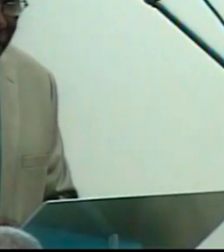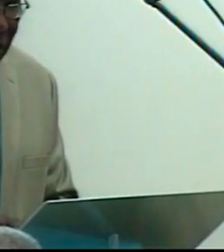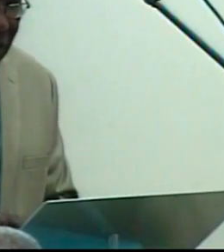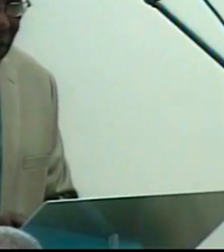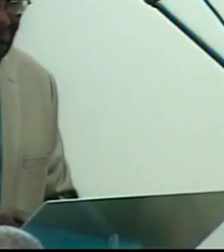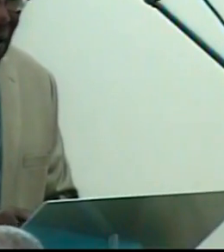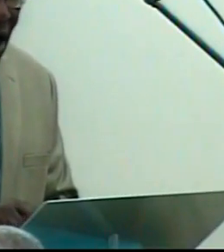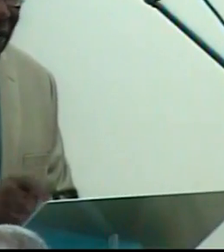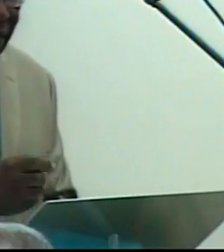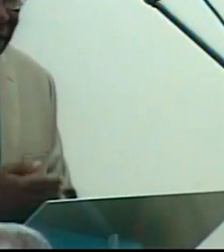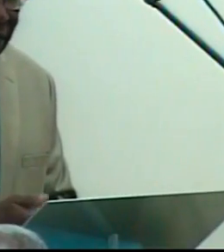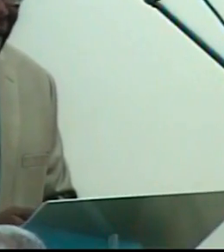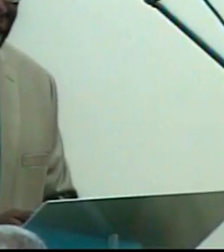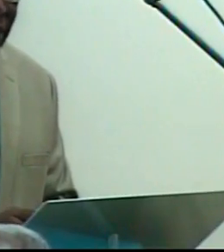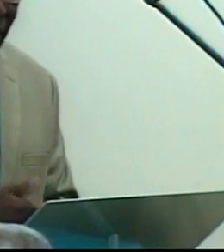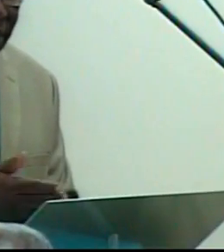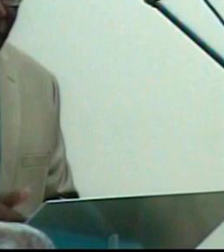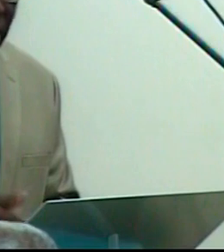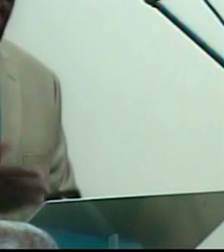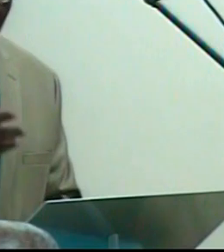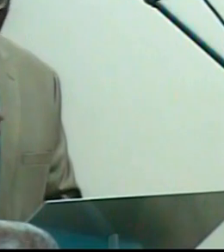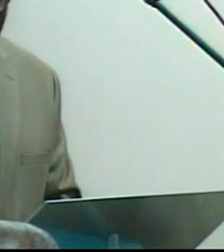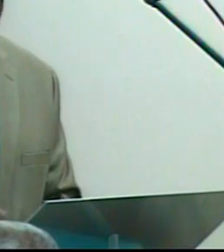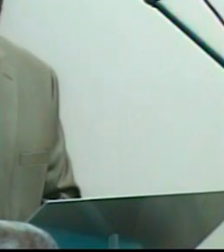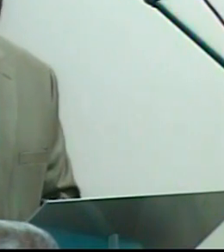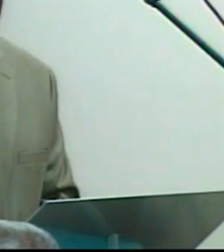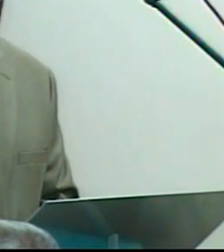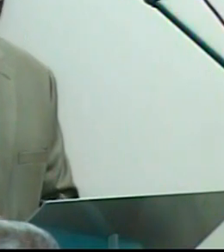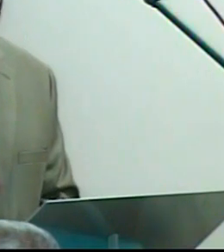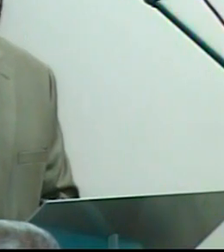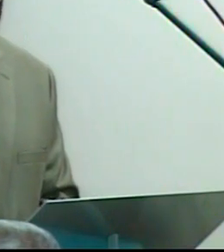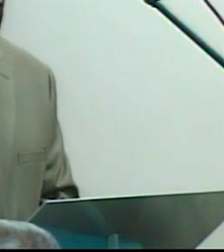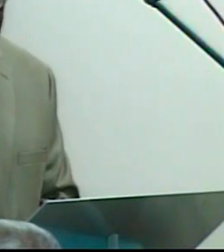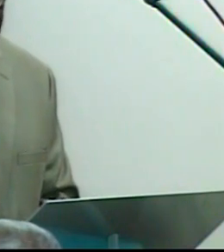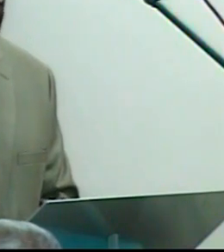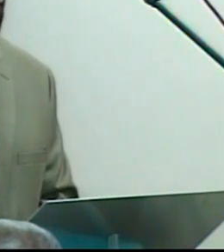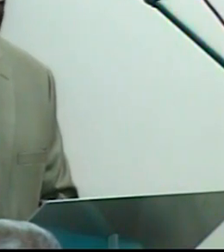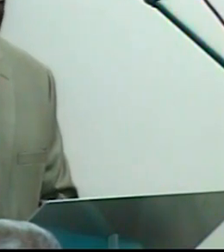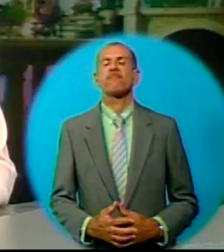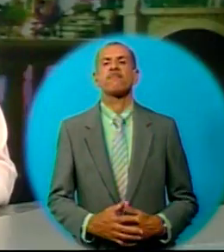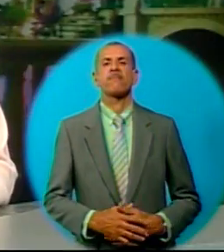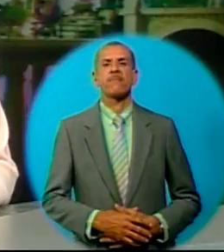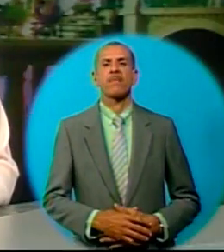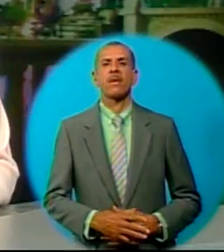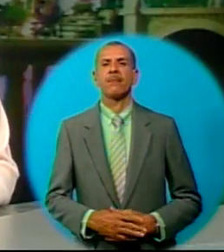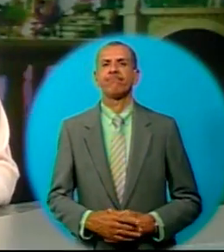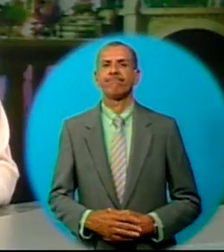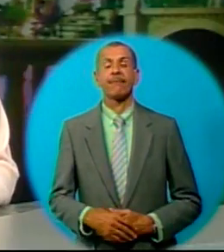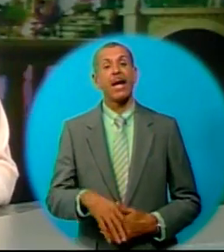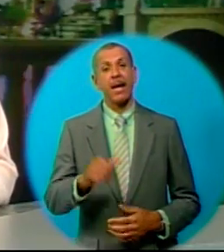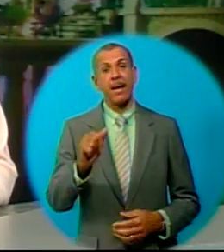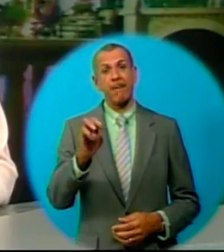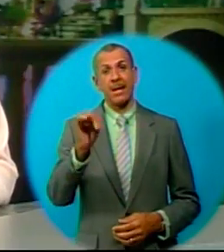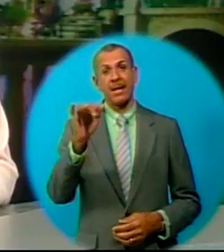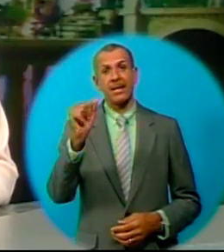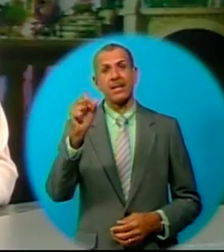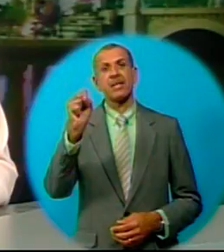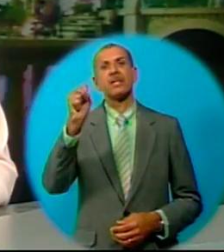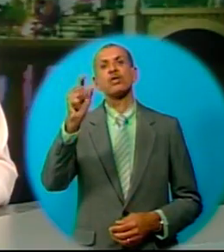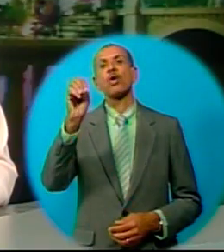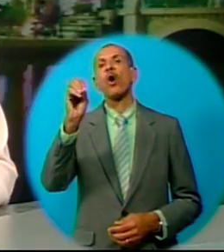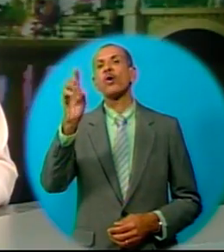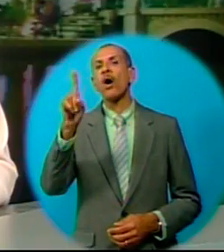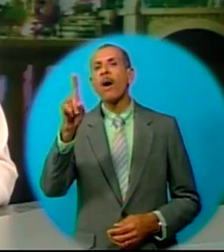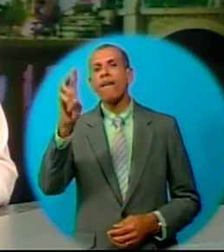the receivers are sensitized to extend welcoming arms to our brothers and sisters. Ambassador Mikhail Barford,